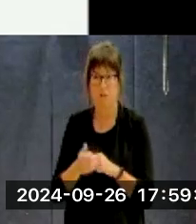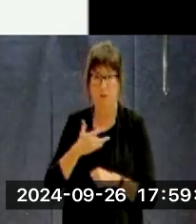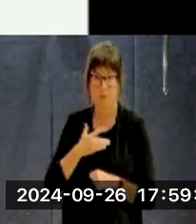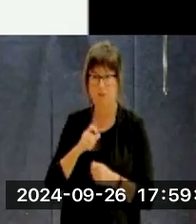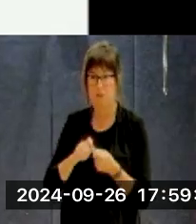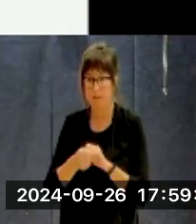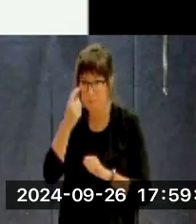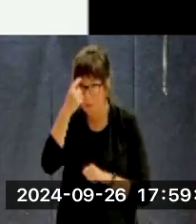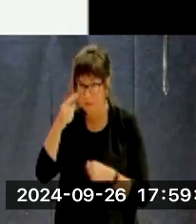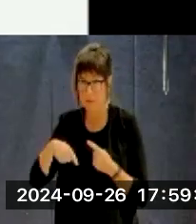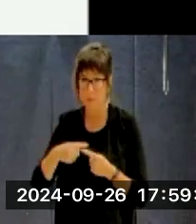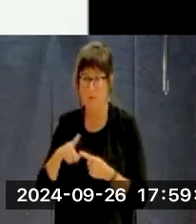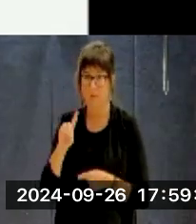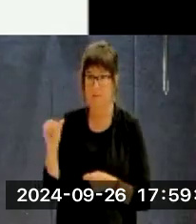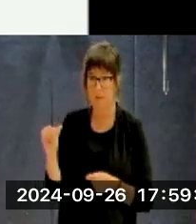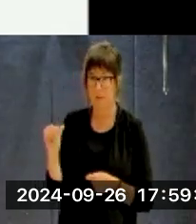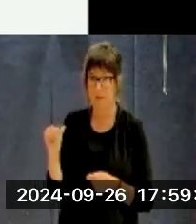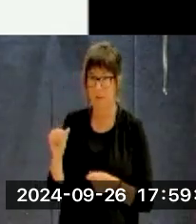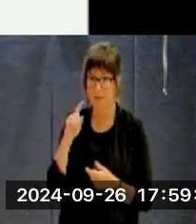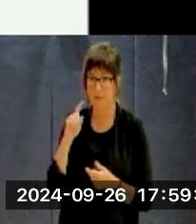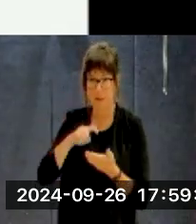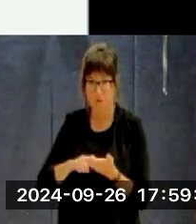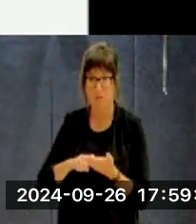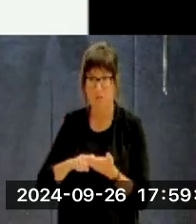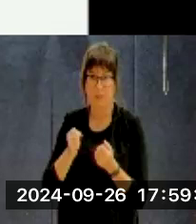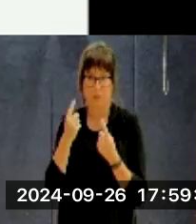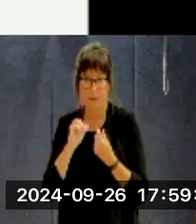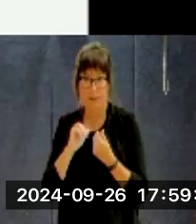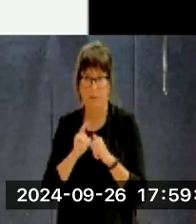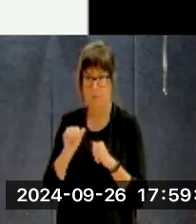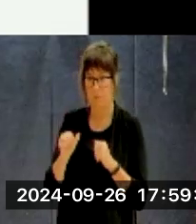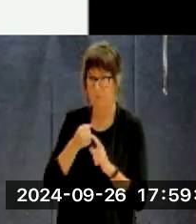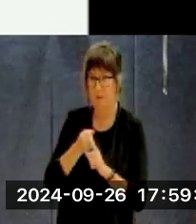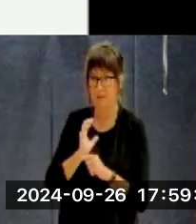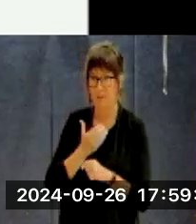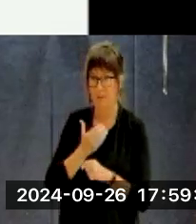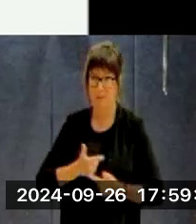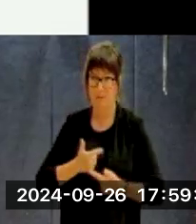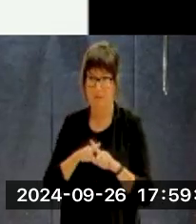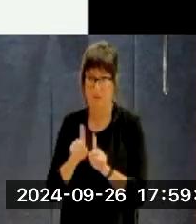and acknowledging and understanding how disability impacts our lives differently. Um,